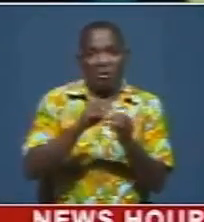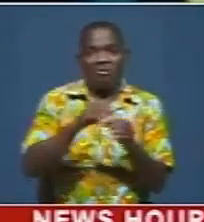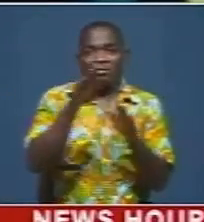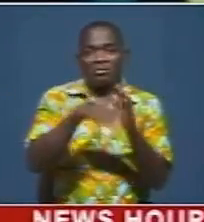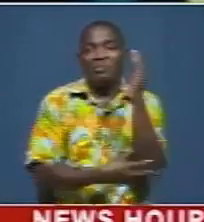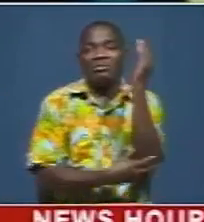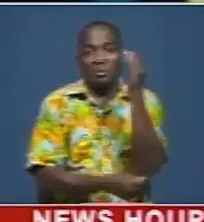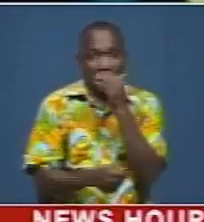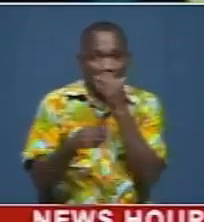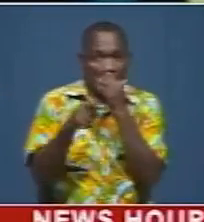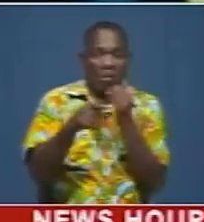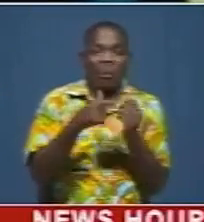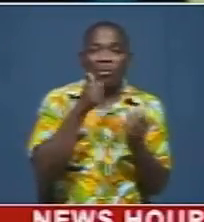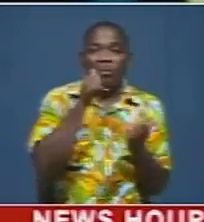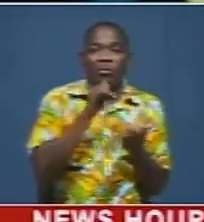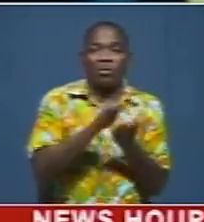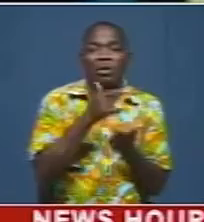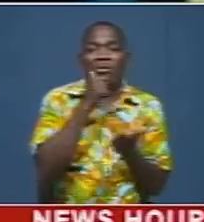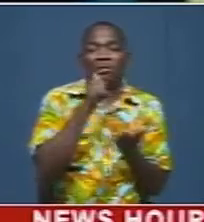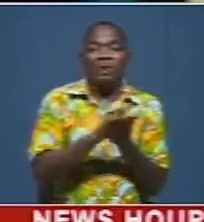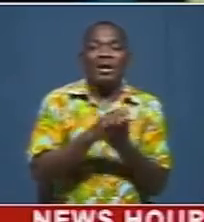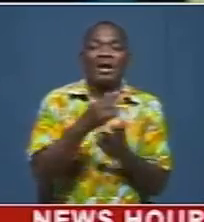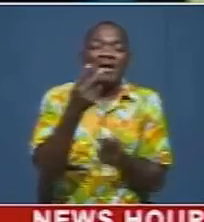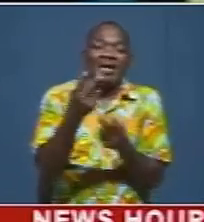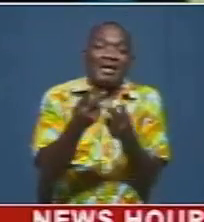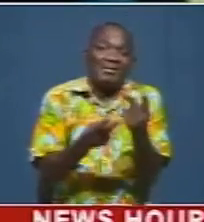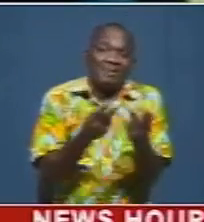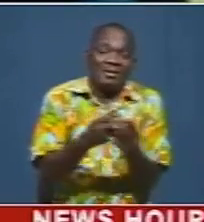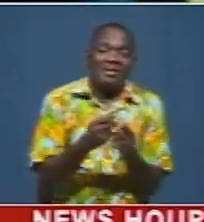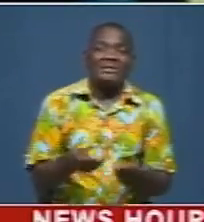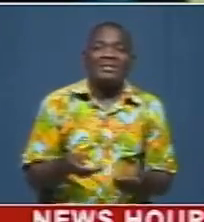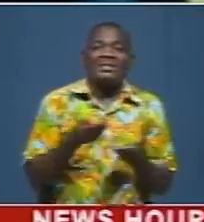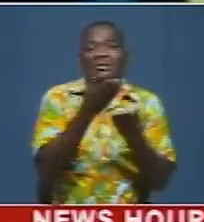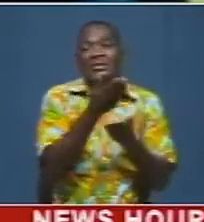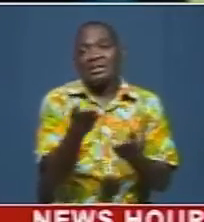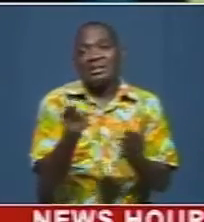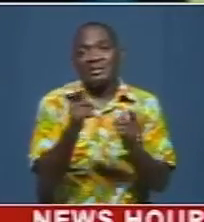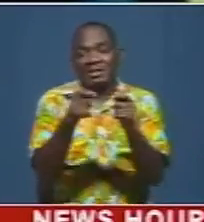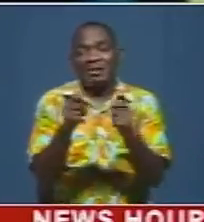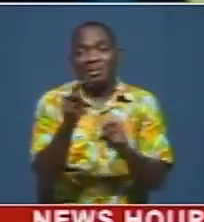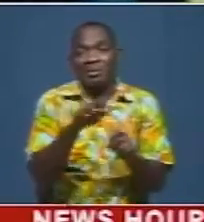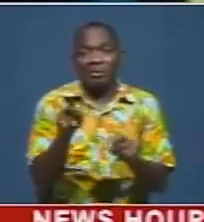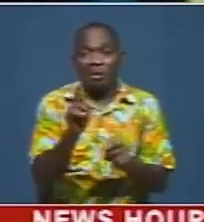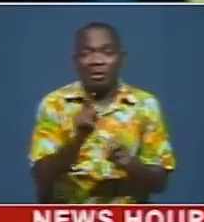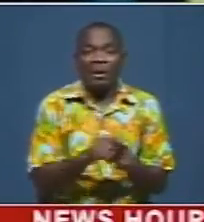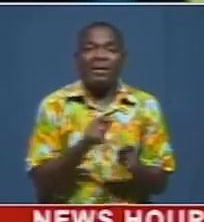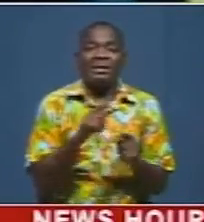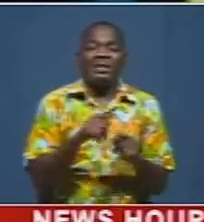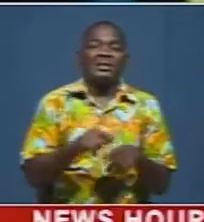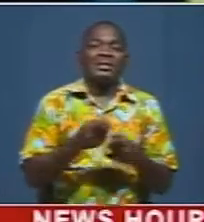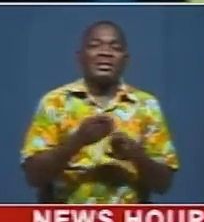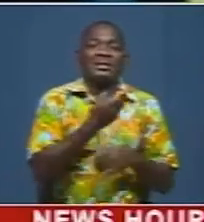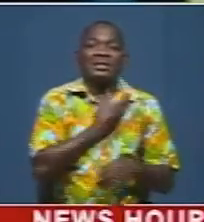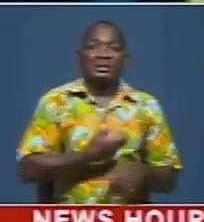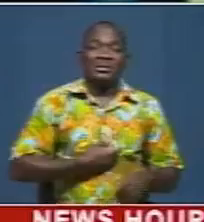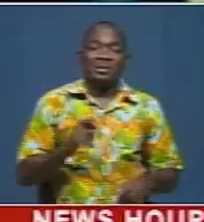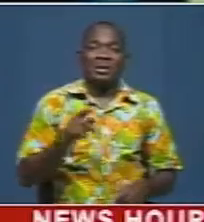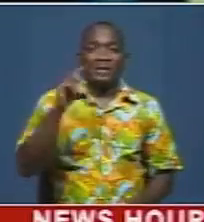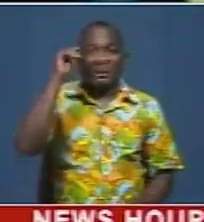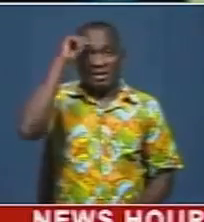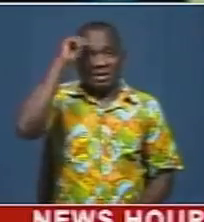communities. Mrs. Rebecca Akufo-Addo paid a courtesy call and presented items to the people and traditional councils of the